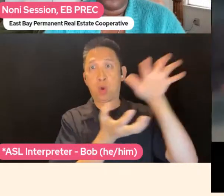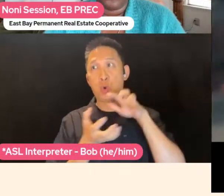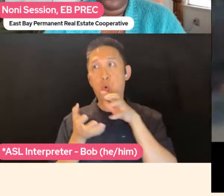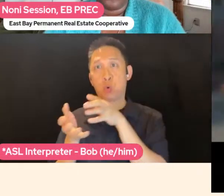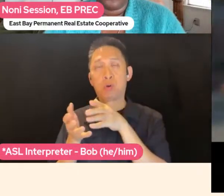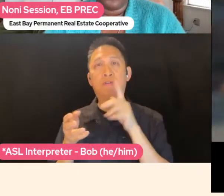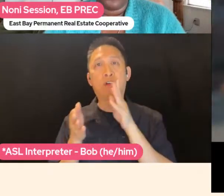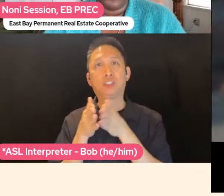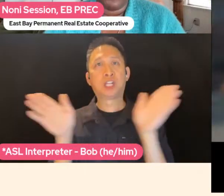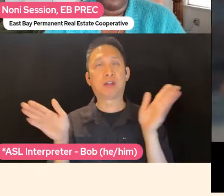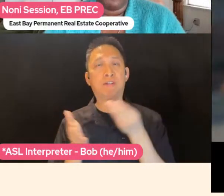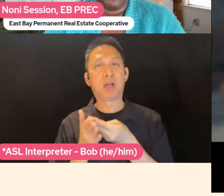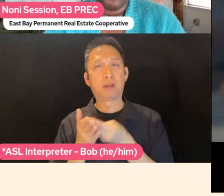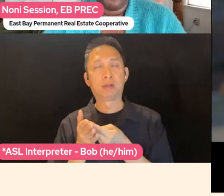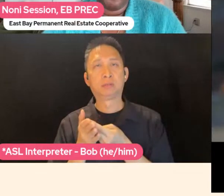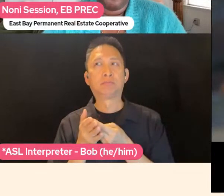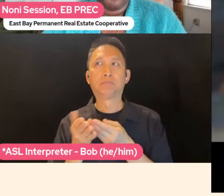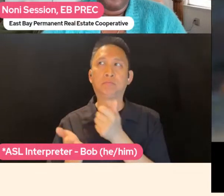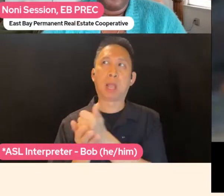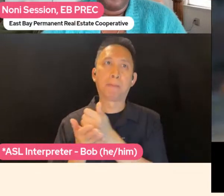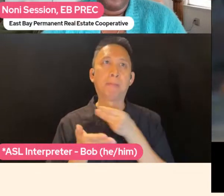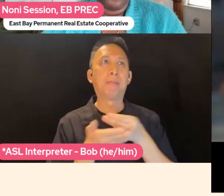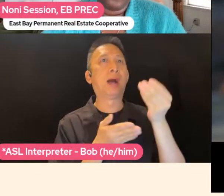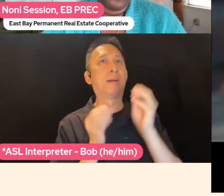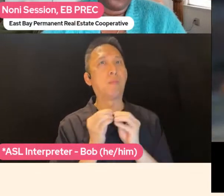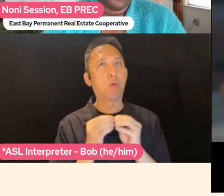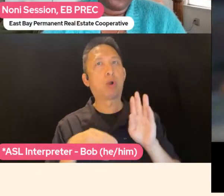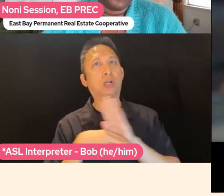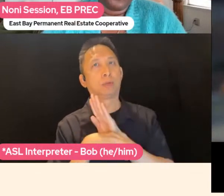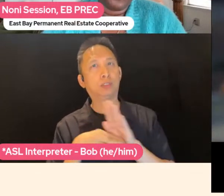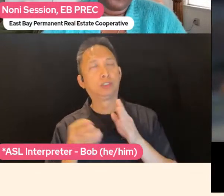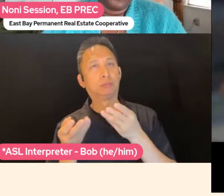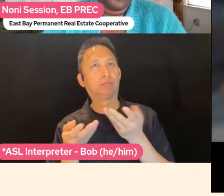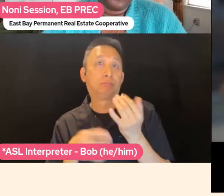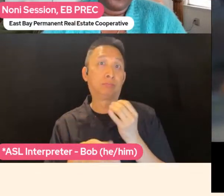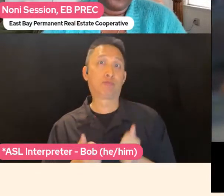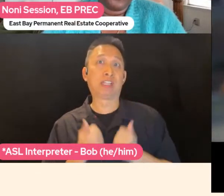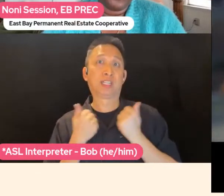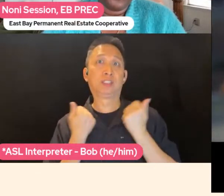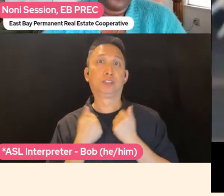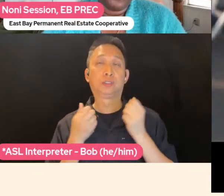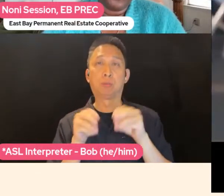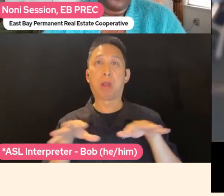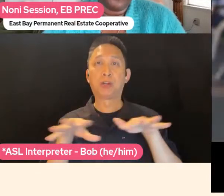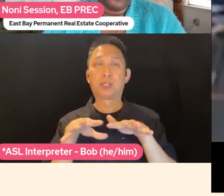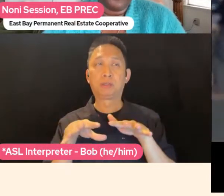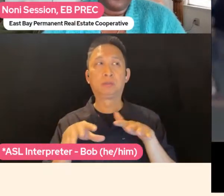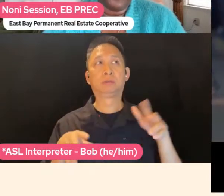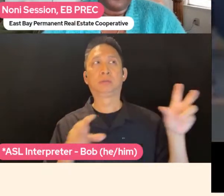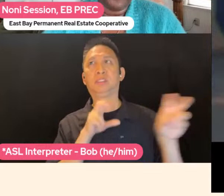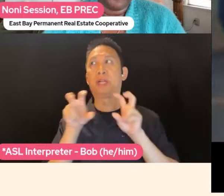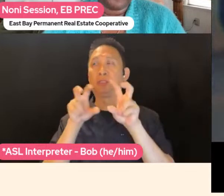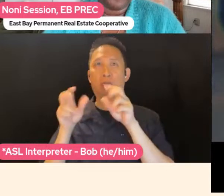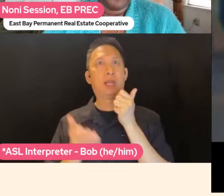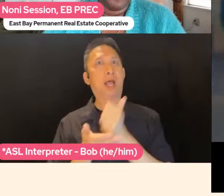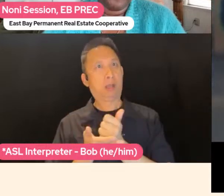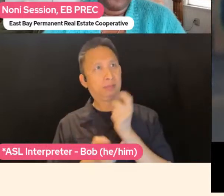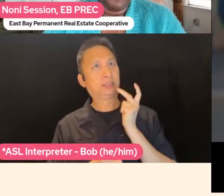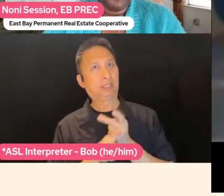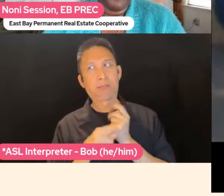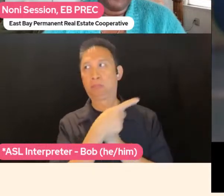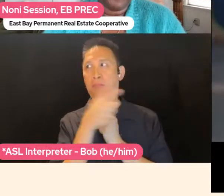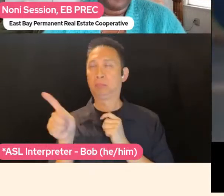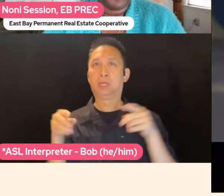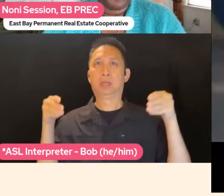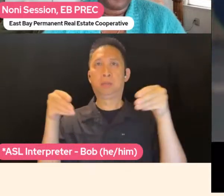residential property. And those investments really make it possible for us to keep the properties affordable and